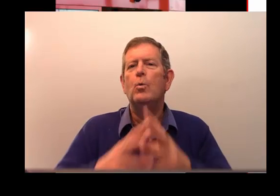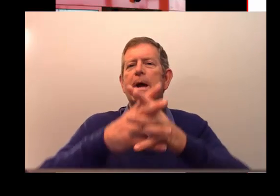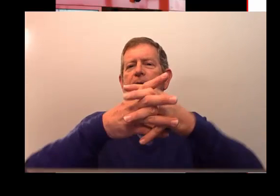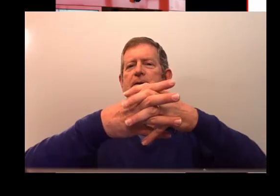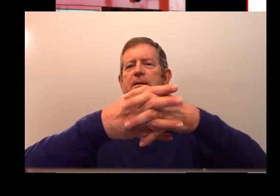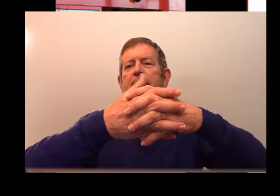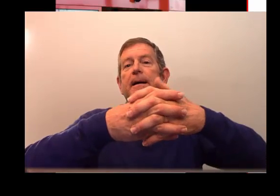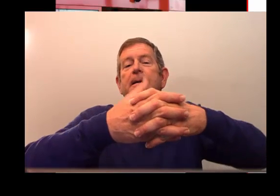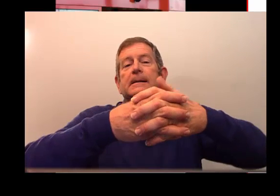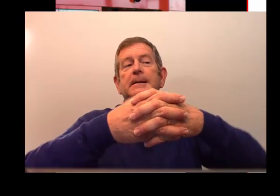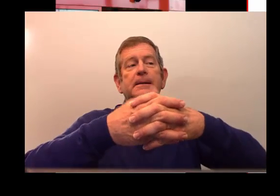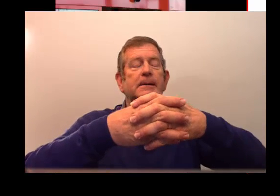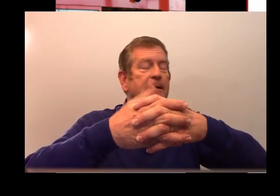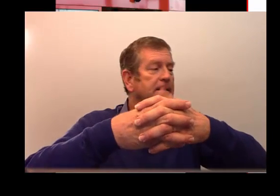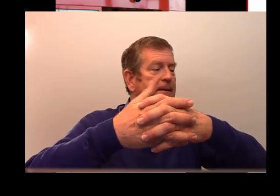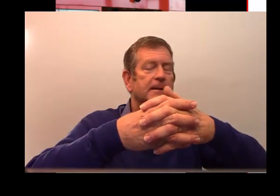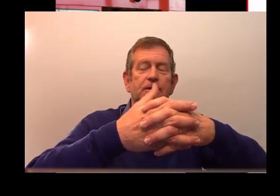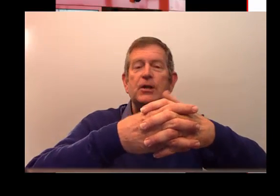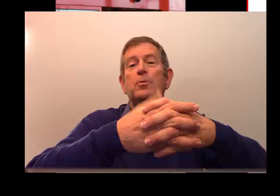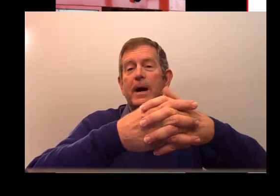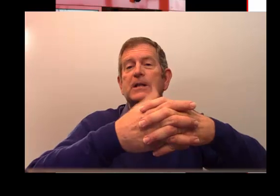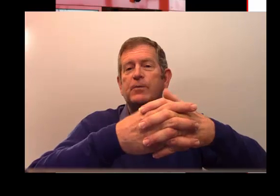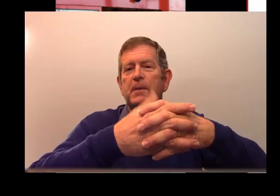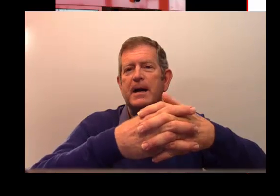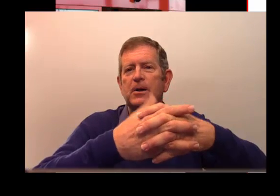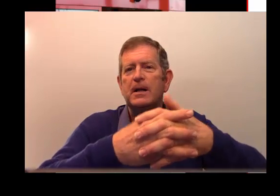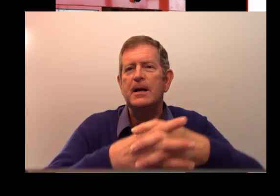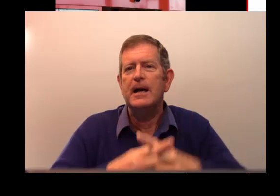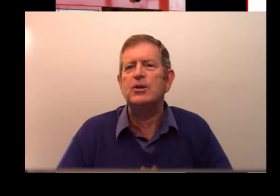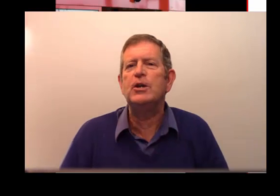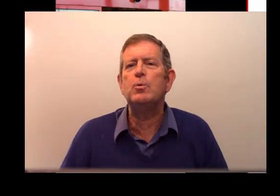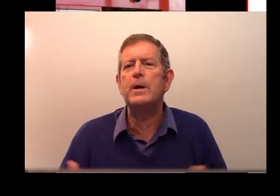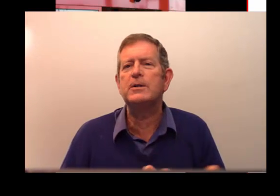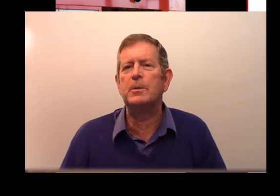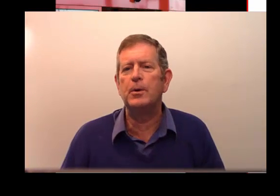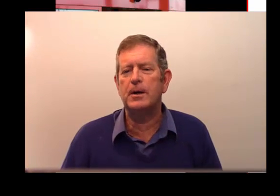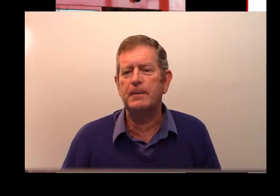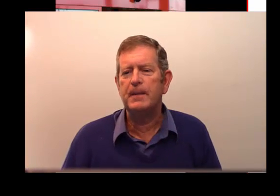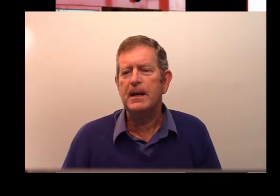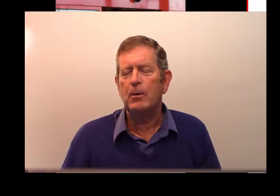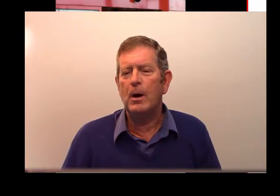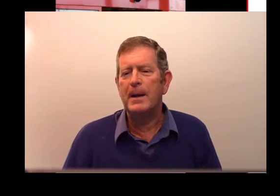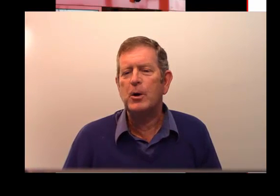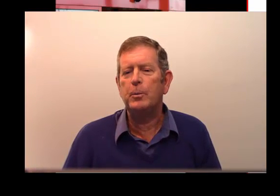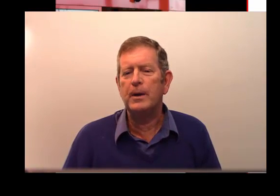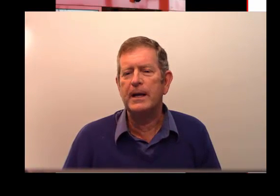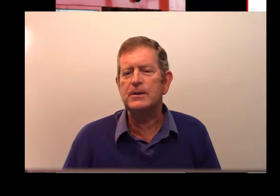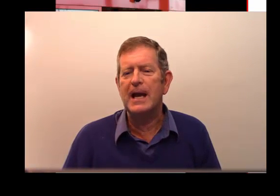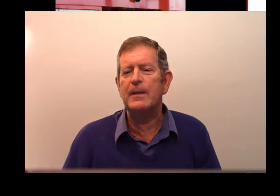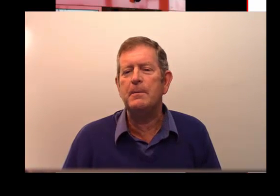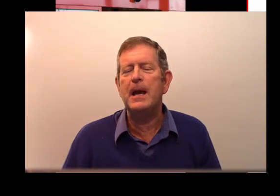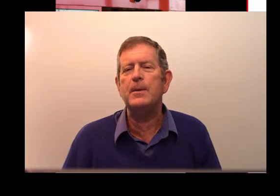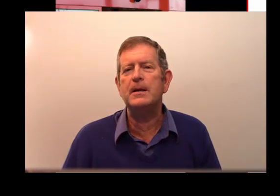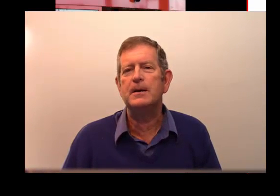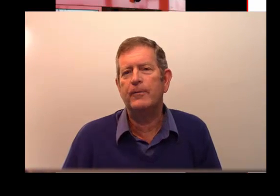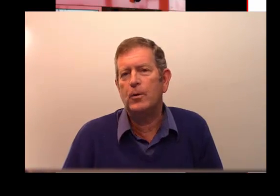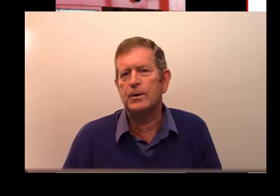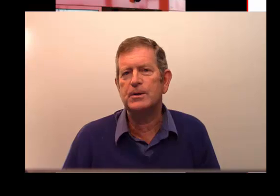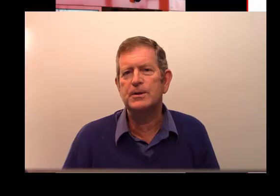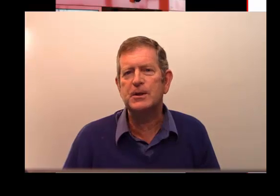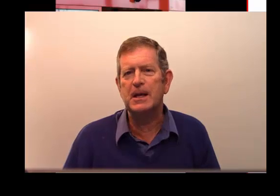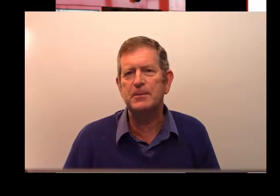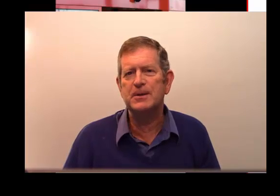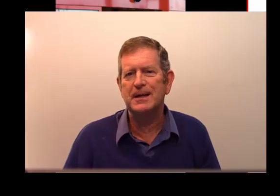Carol waits. She waits for Michael, and she reads a book while Michael plays, and the baby,